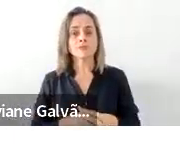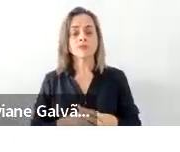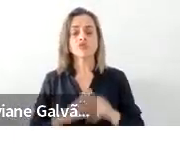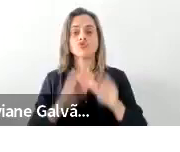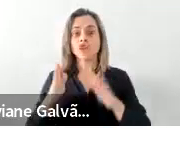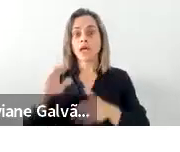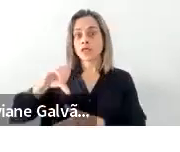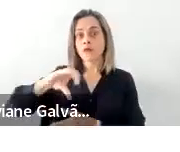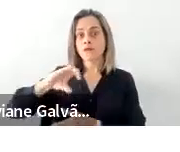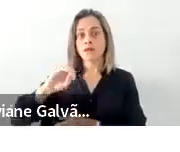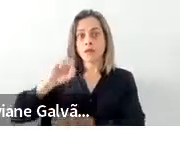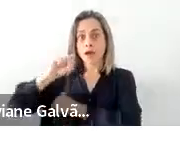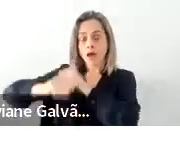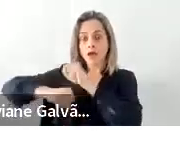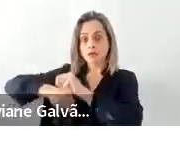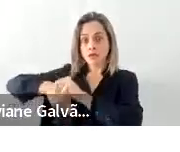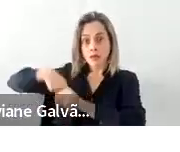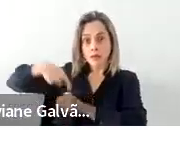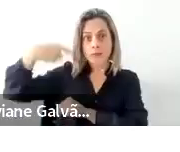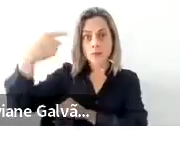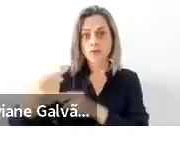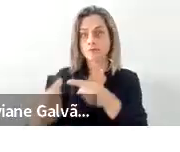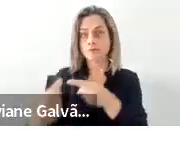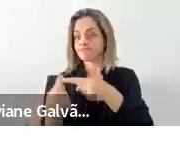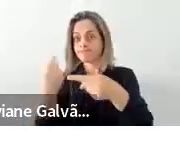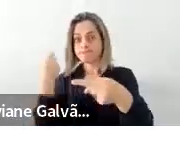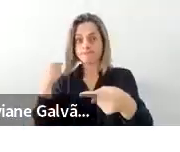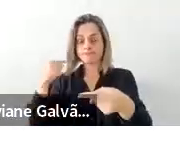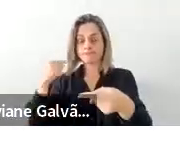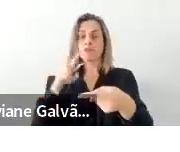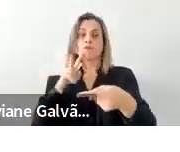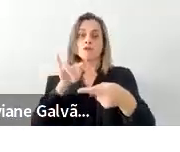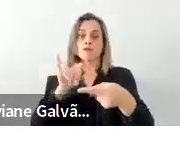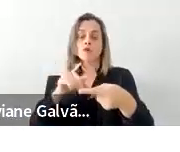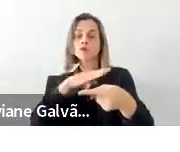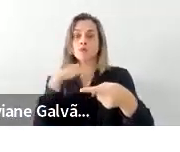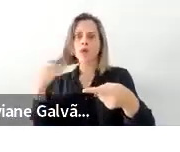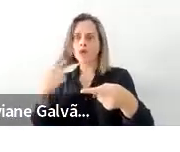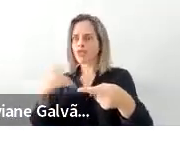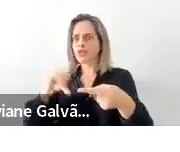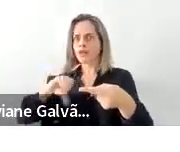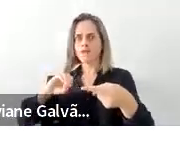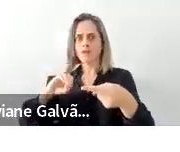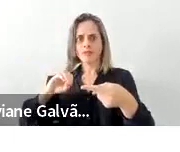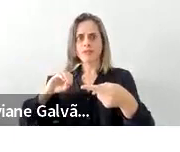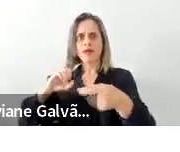death, to see some of these things more clearly?